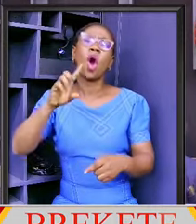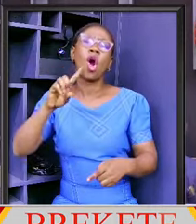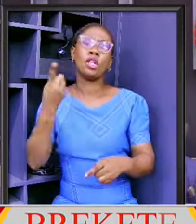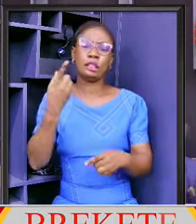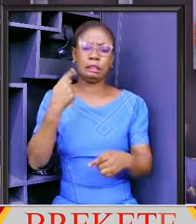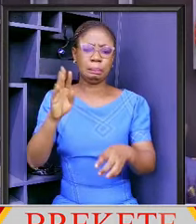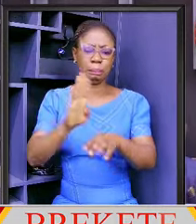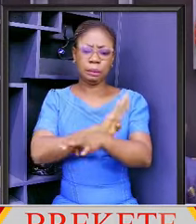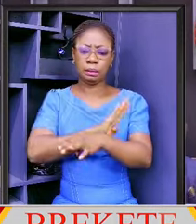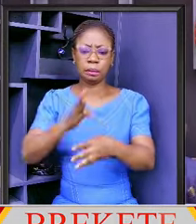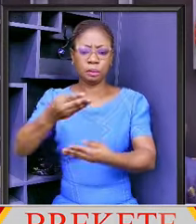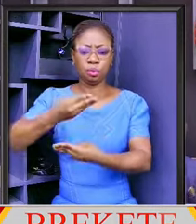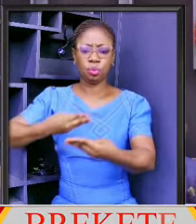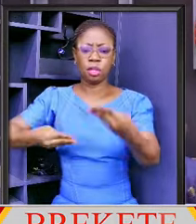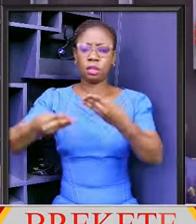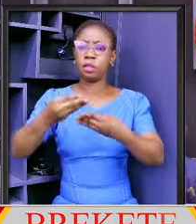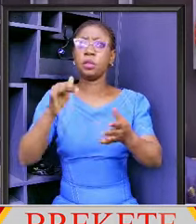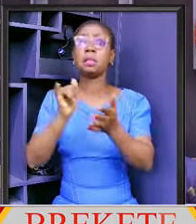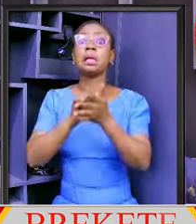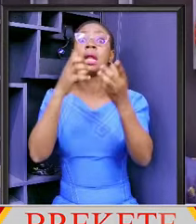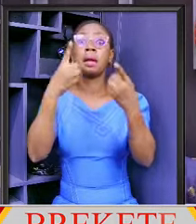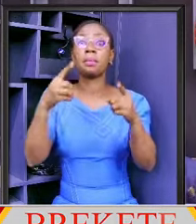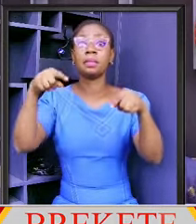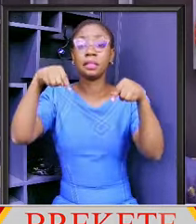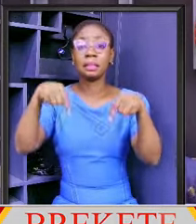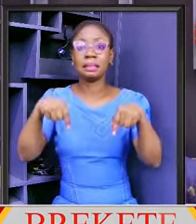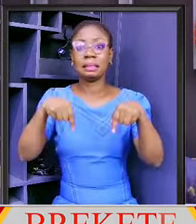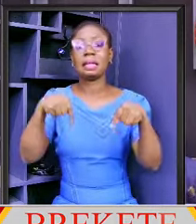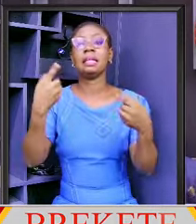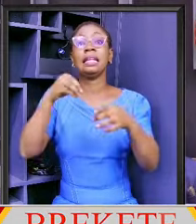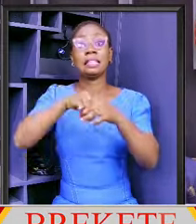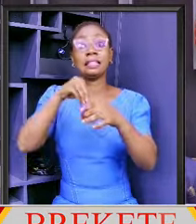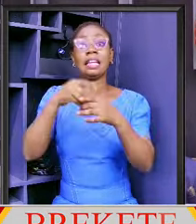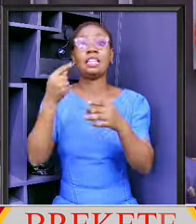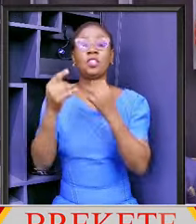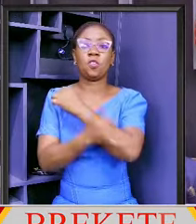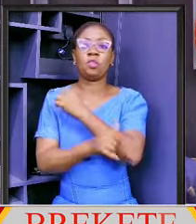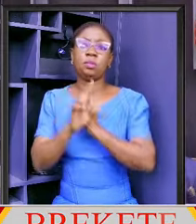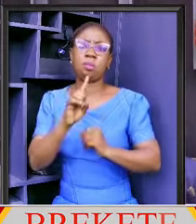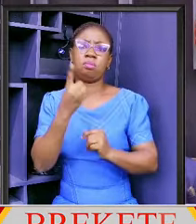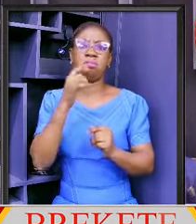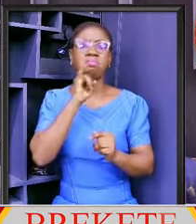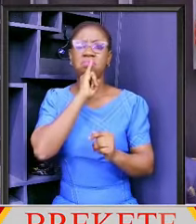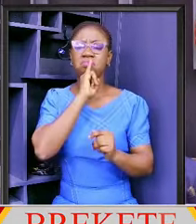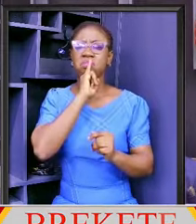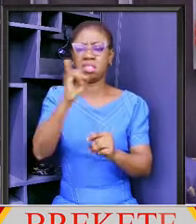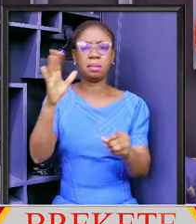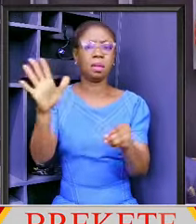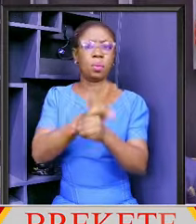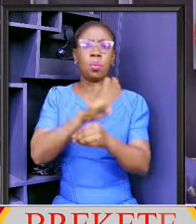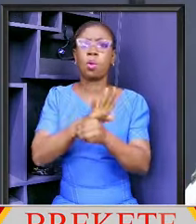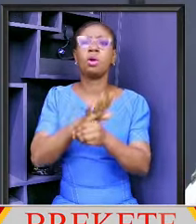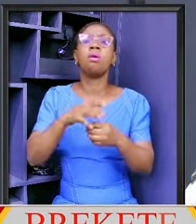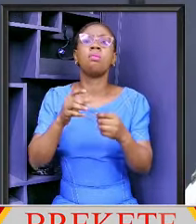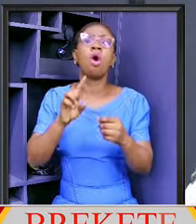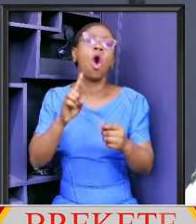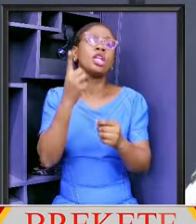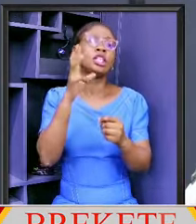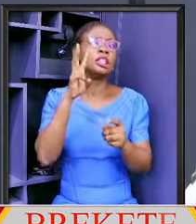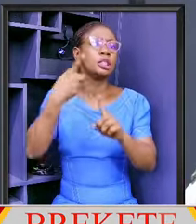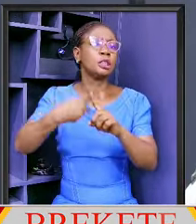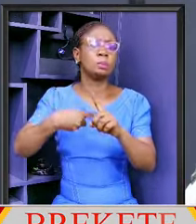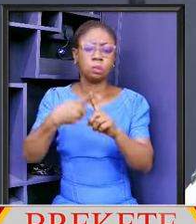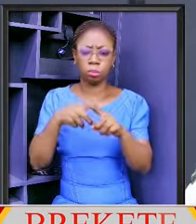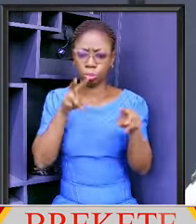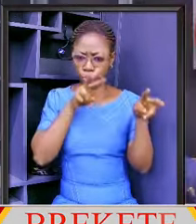for the country. Okay, just talk, say, okay, only 6 months, make we see, free trade zone.